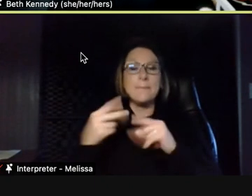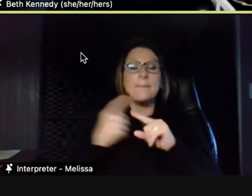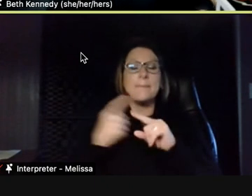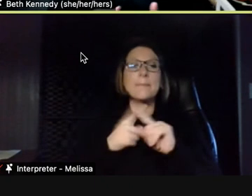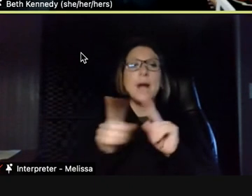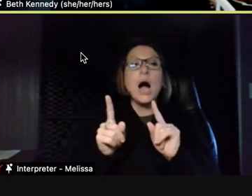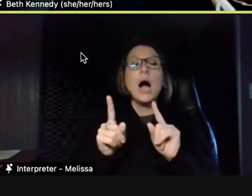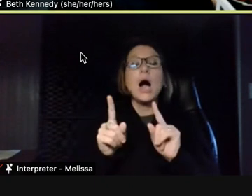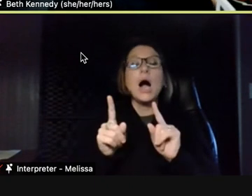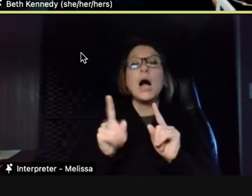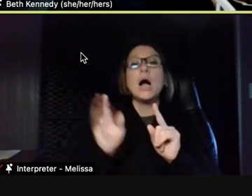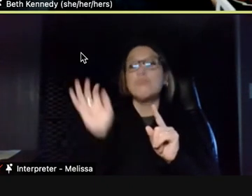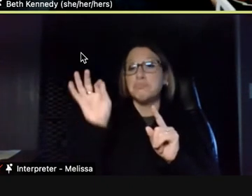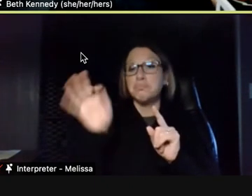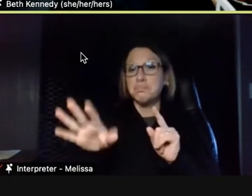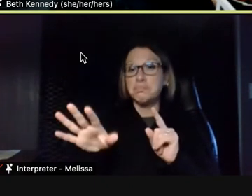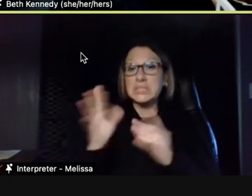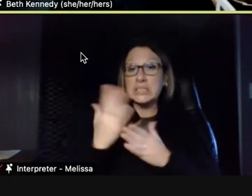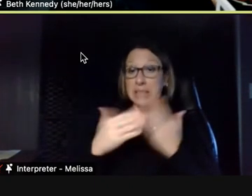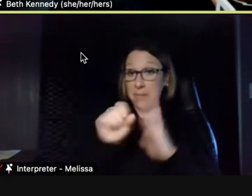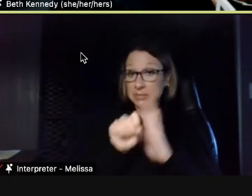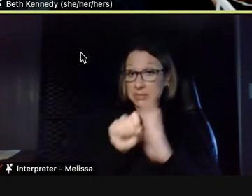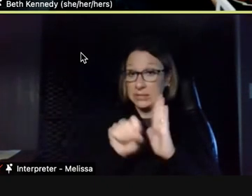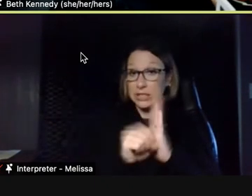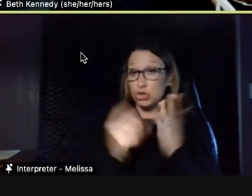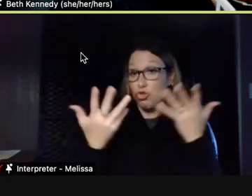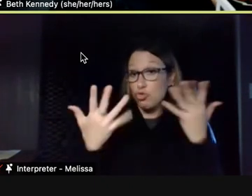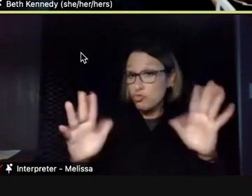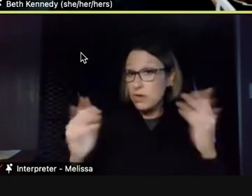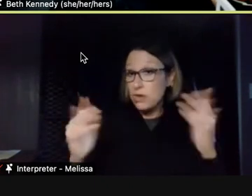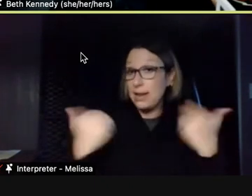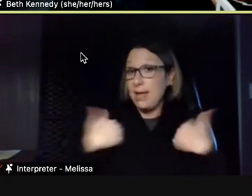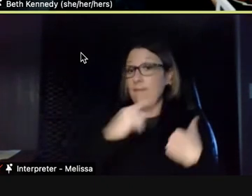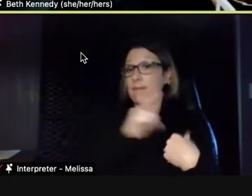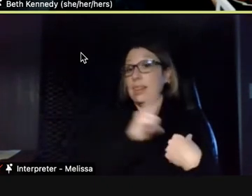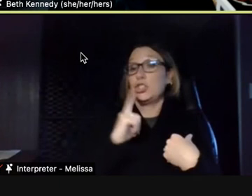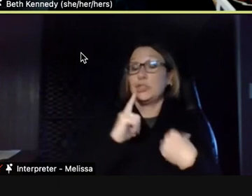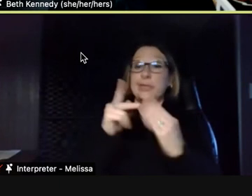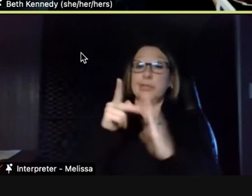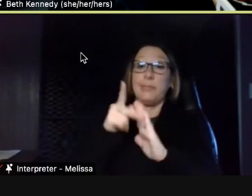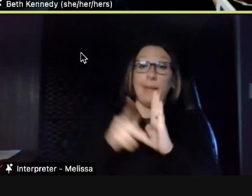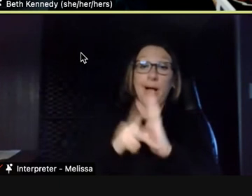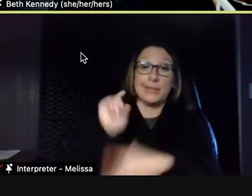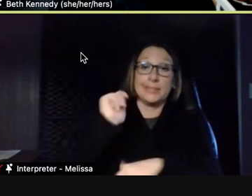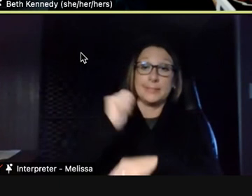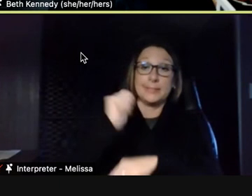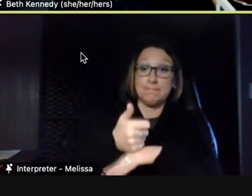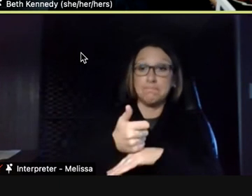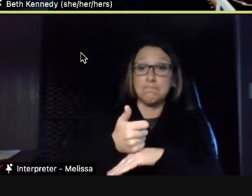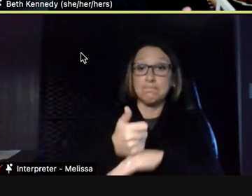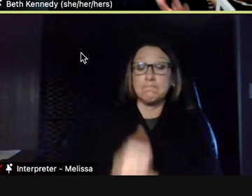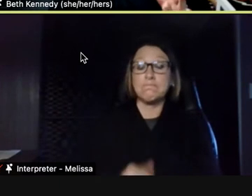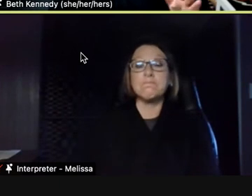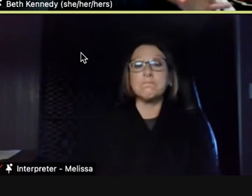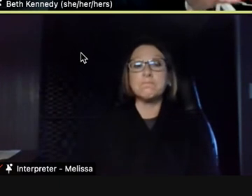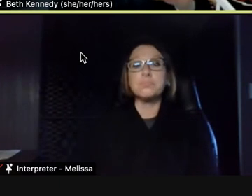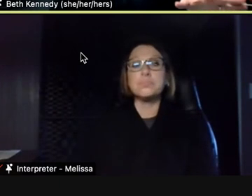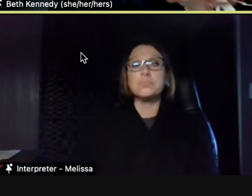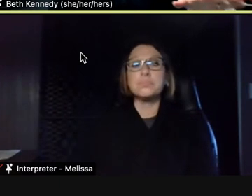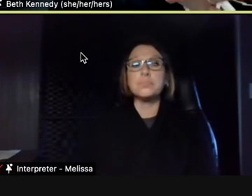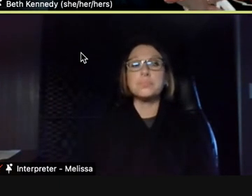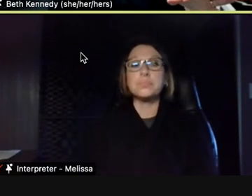to know that there are some states that already have legislation or policies. Some of them, remember I